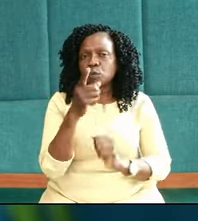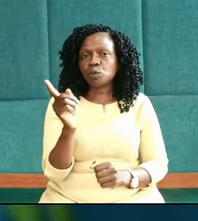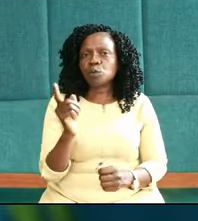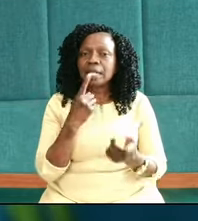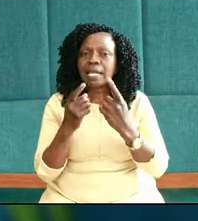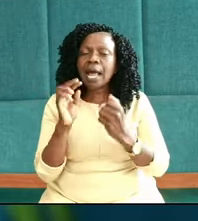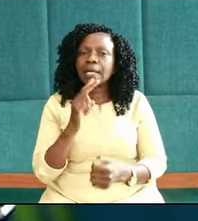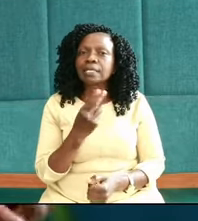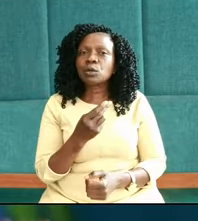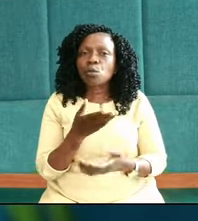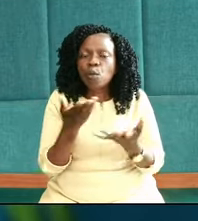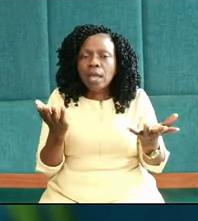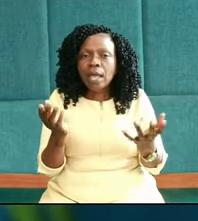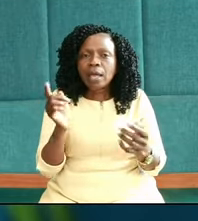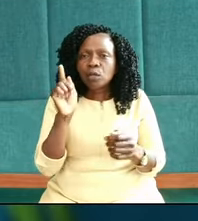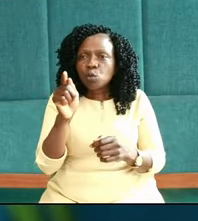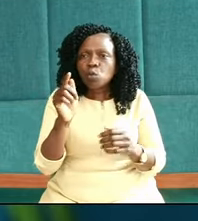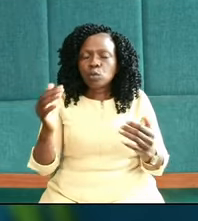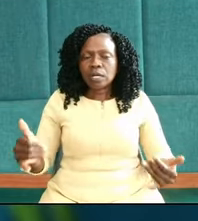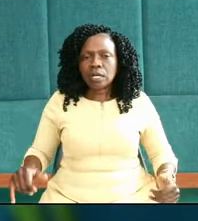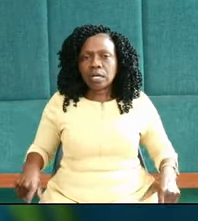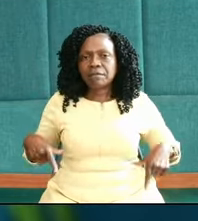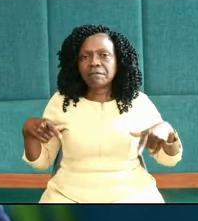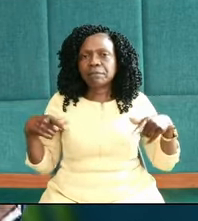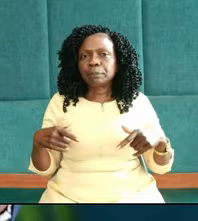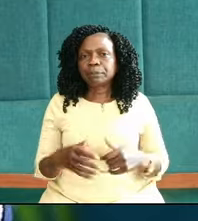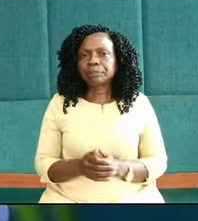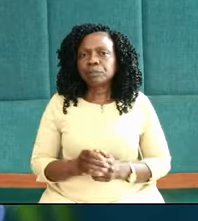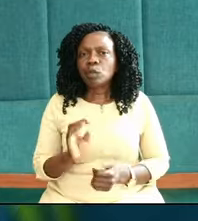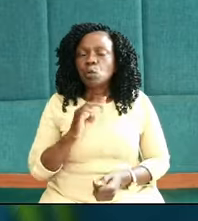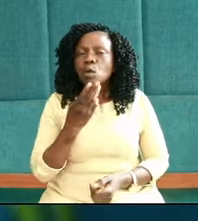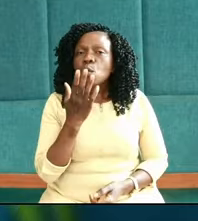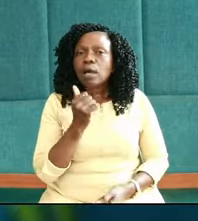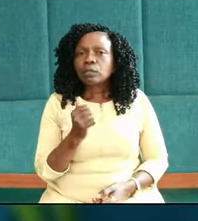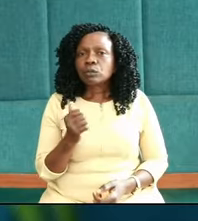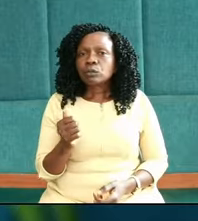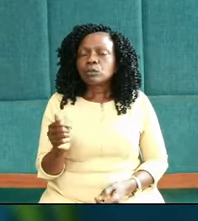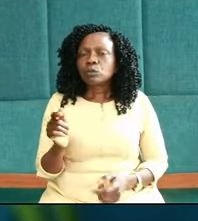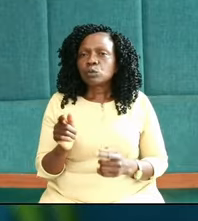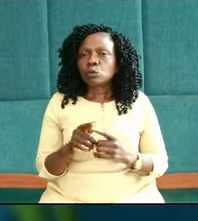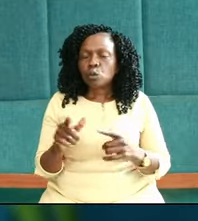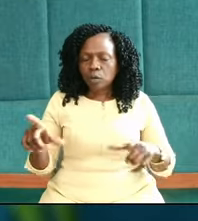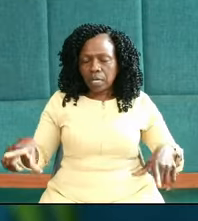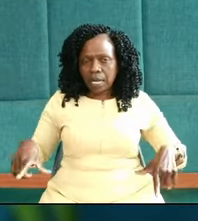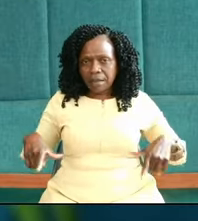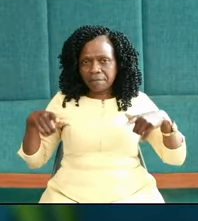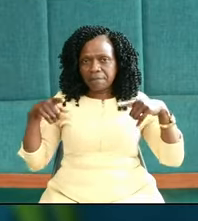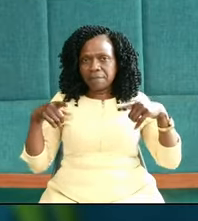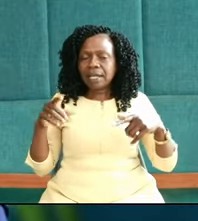Tell us where you stay. We want to spend time with you.